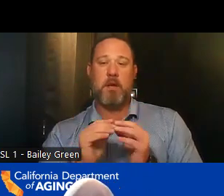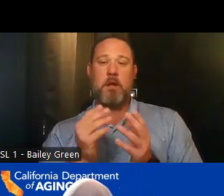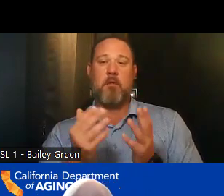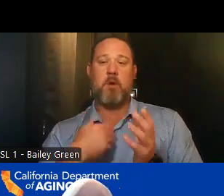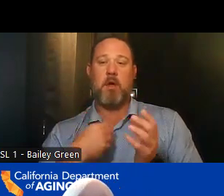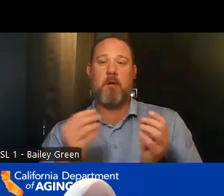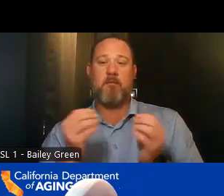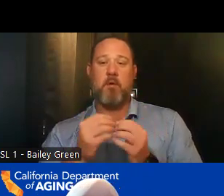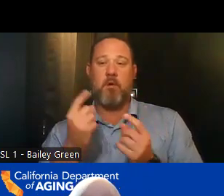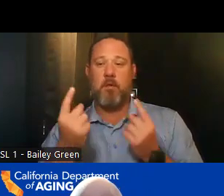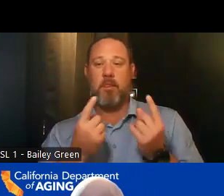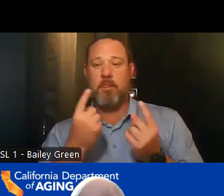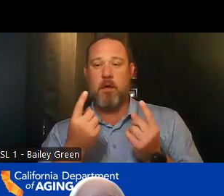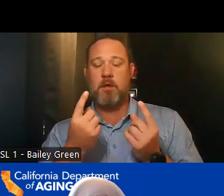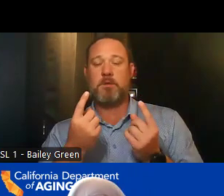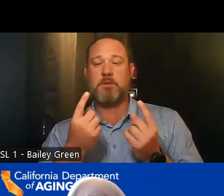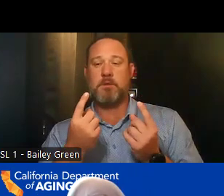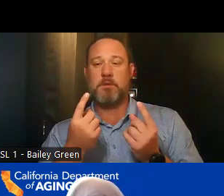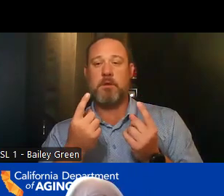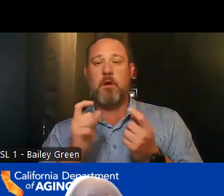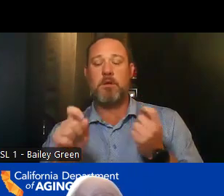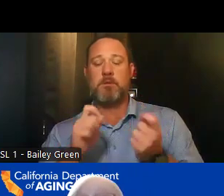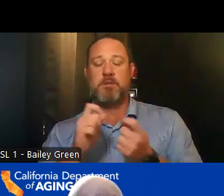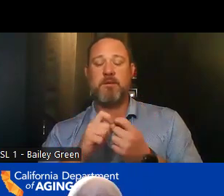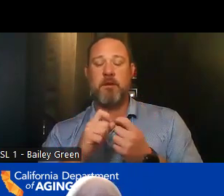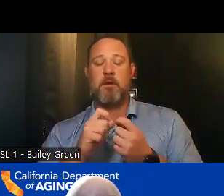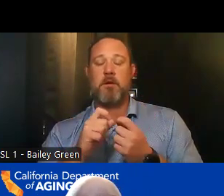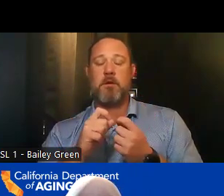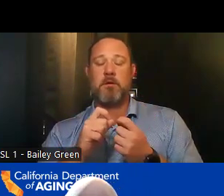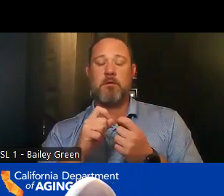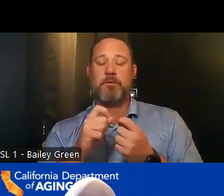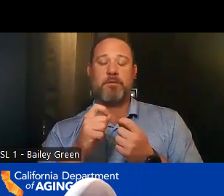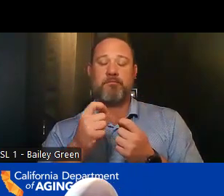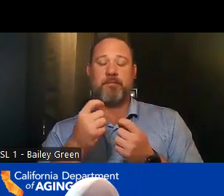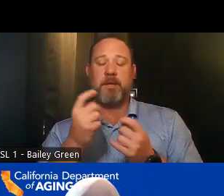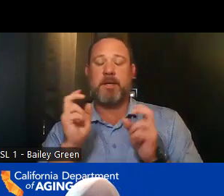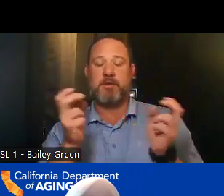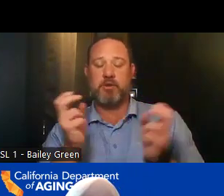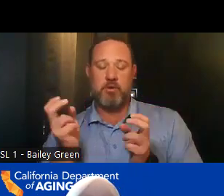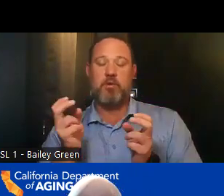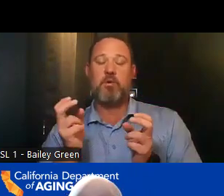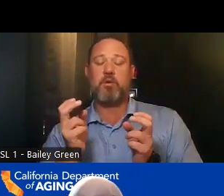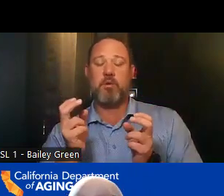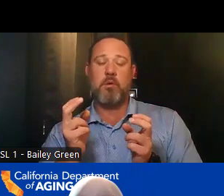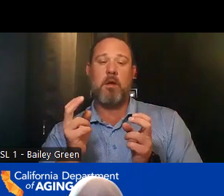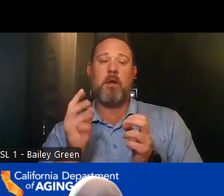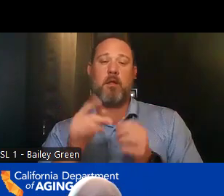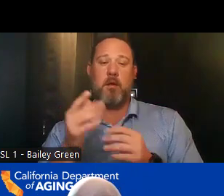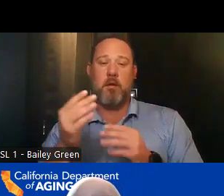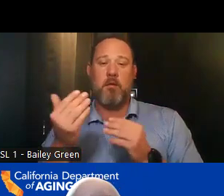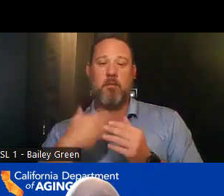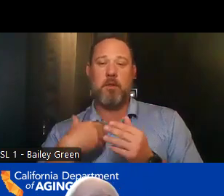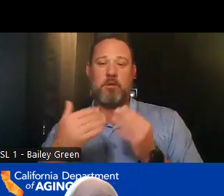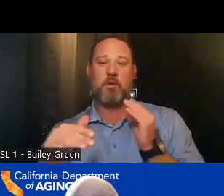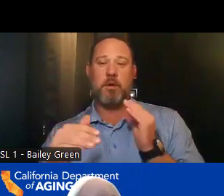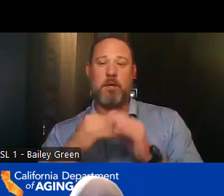more thoughts on a particular subject. Something's come to me. And at that time, please feel